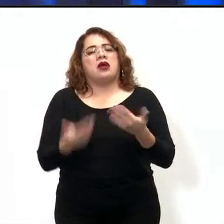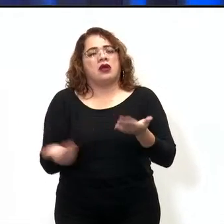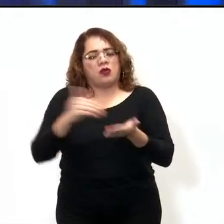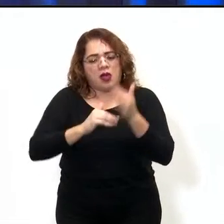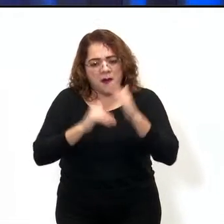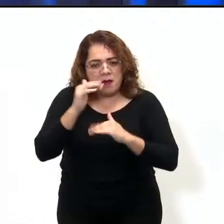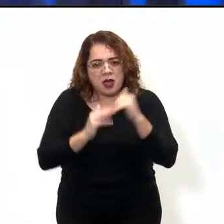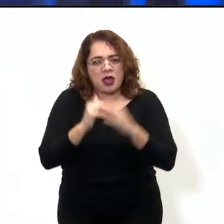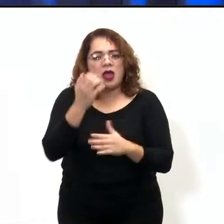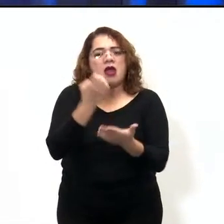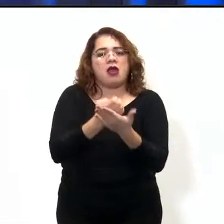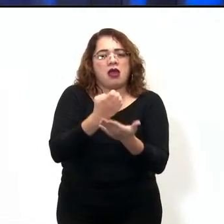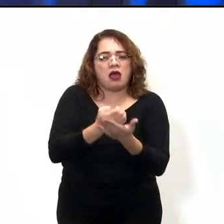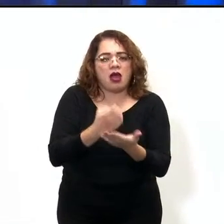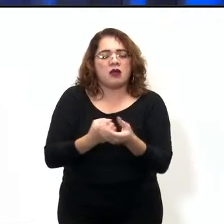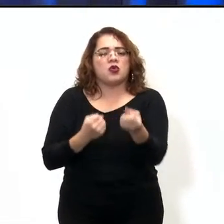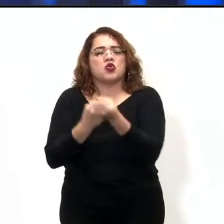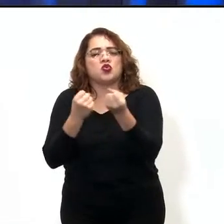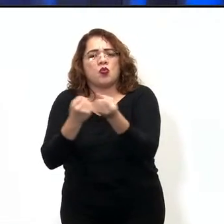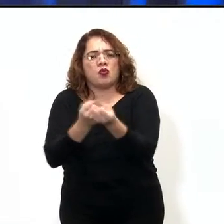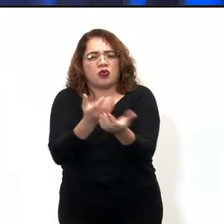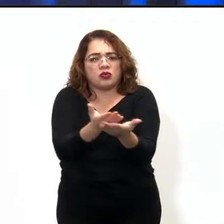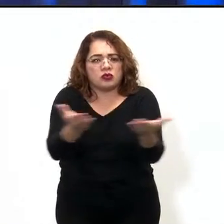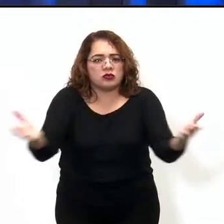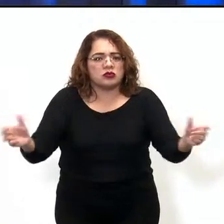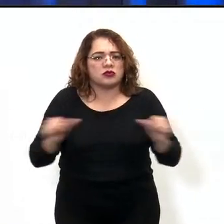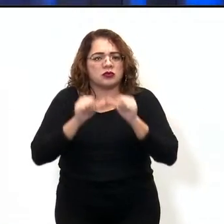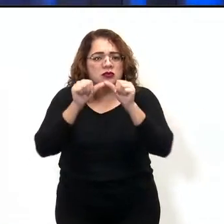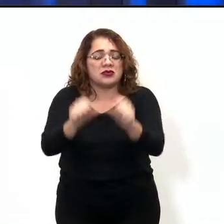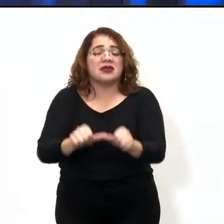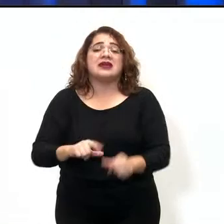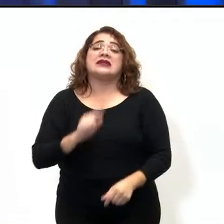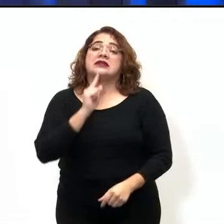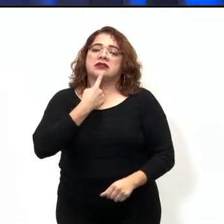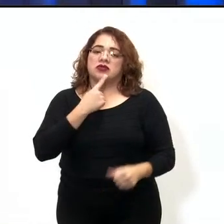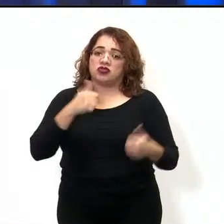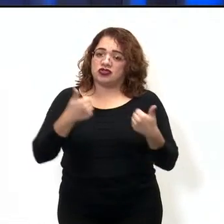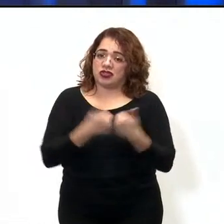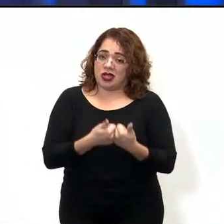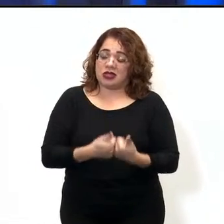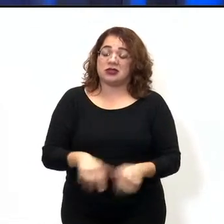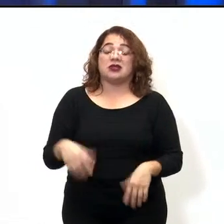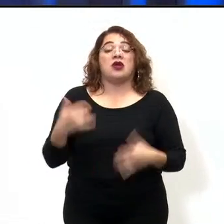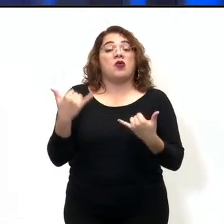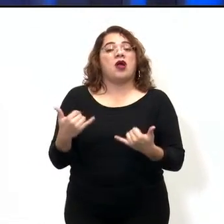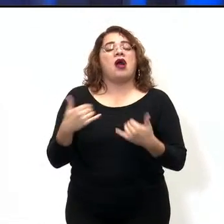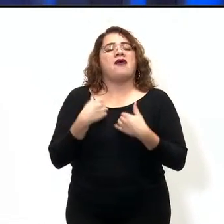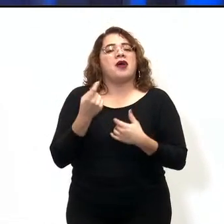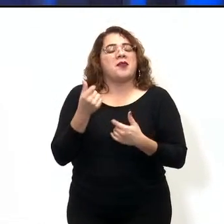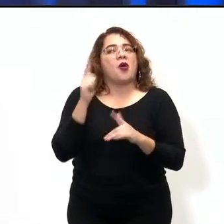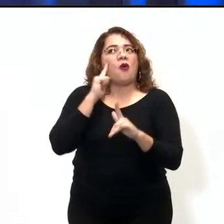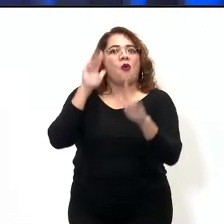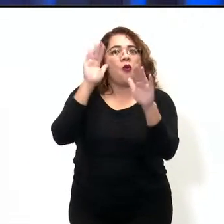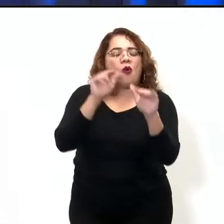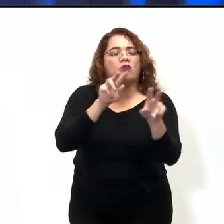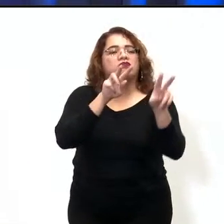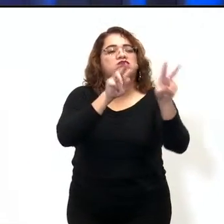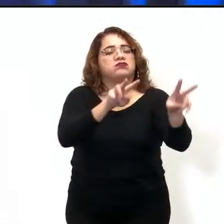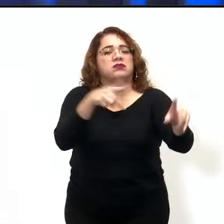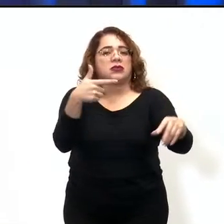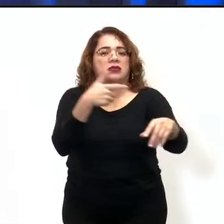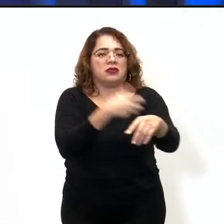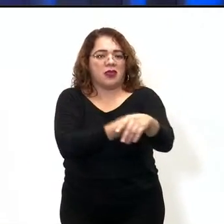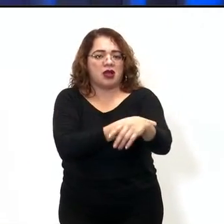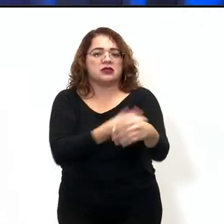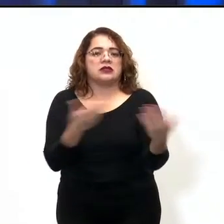is sobering, but it's a serious challenge. I'm also very hopeful that the vaccines are here. So I'm going to turn this over to our health director,